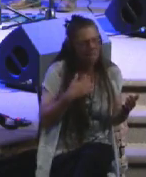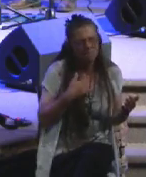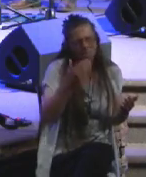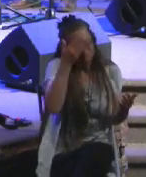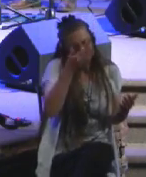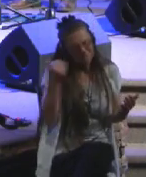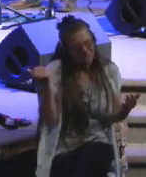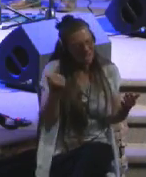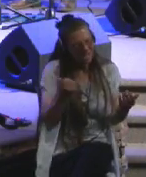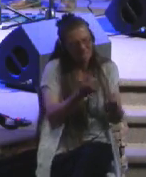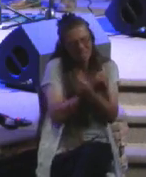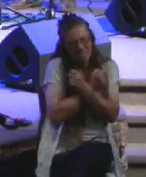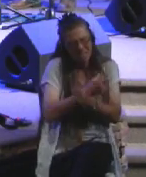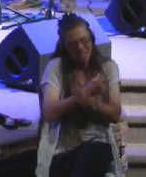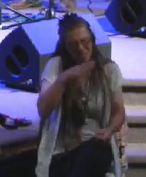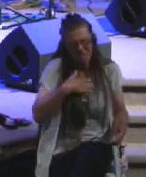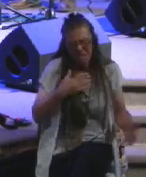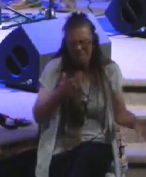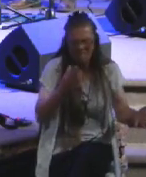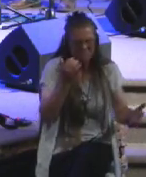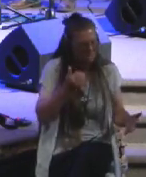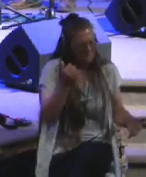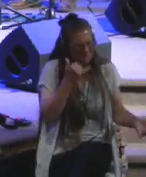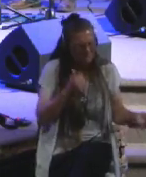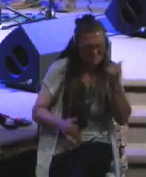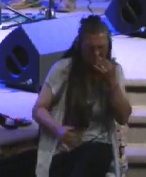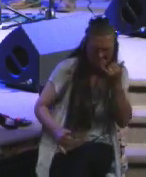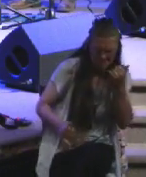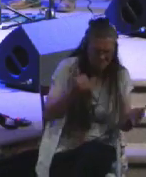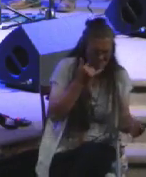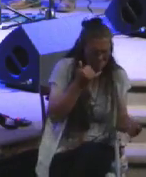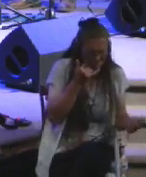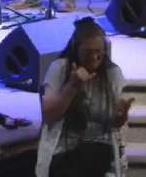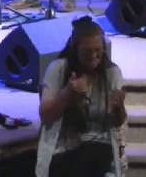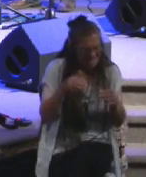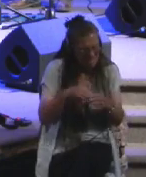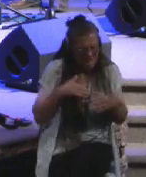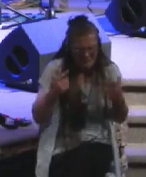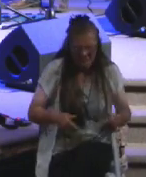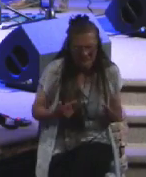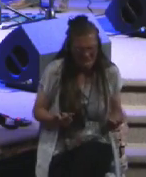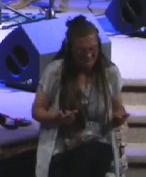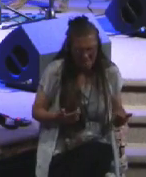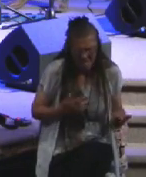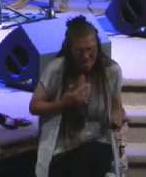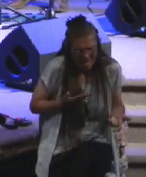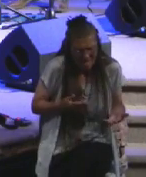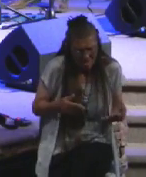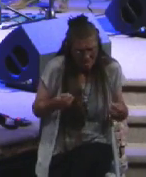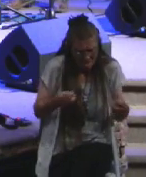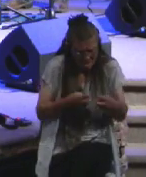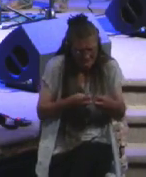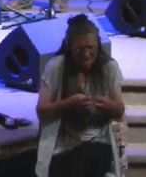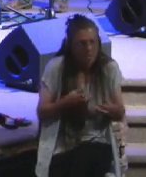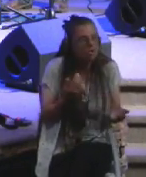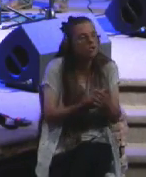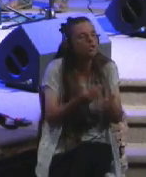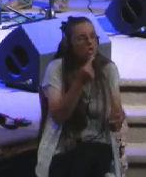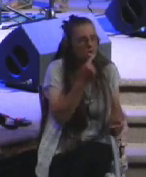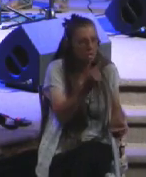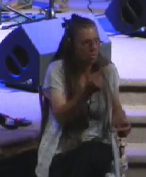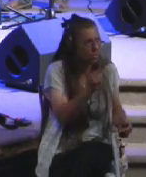but man, I've made so many mistakes. I've done some very tragic things in my life, and I don't know how to fix it. There's good news for